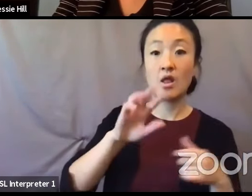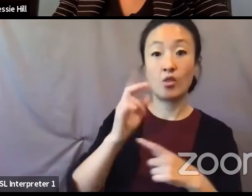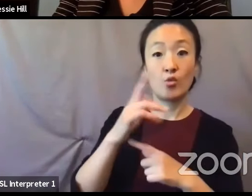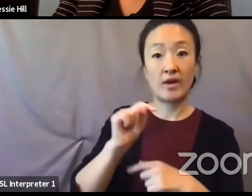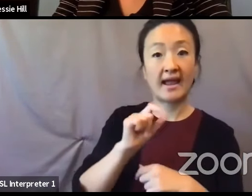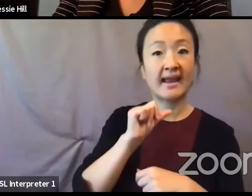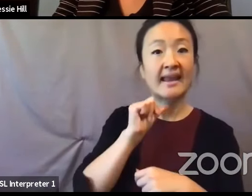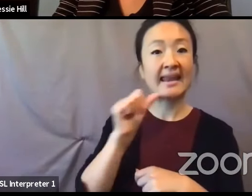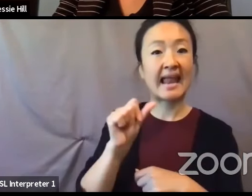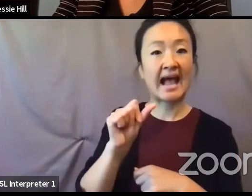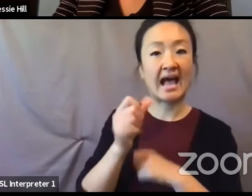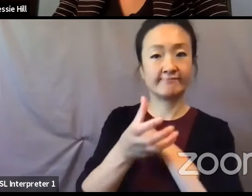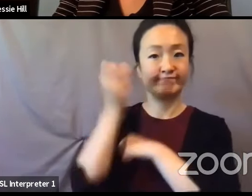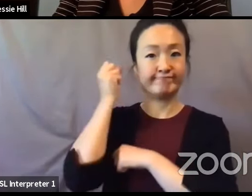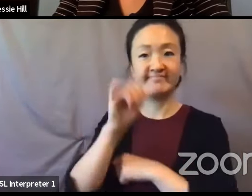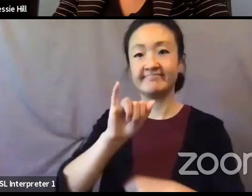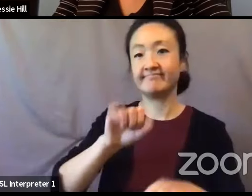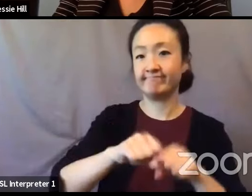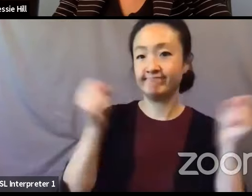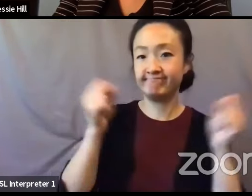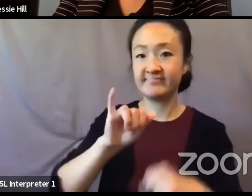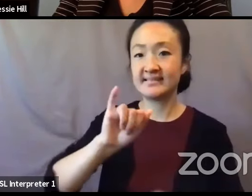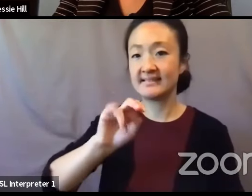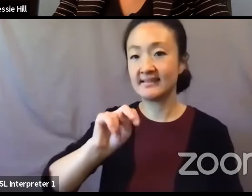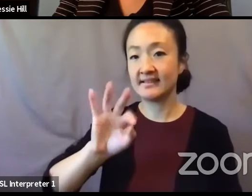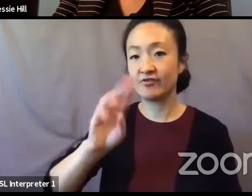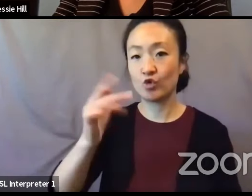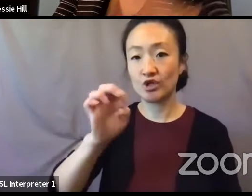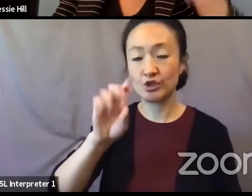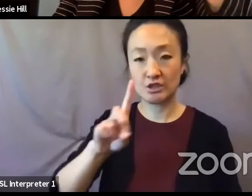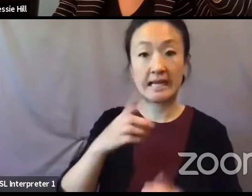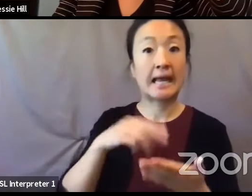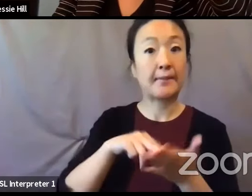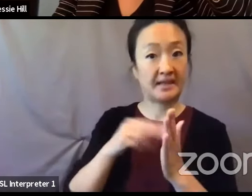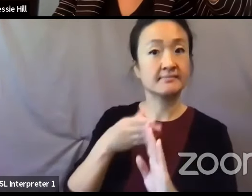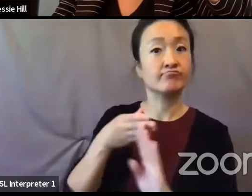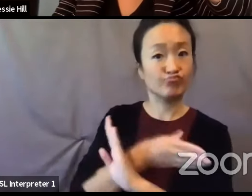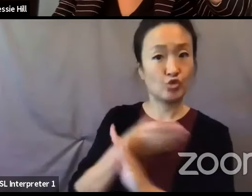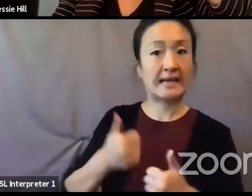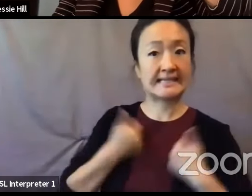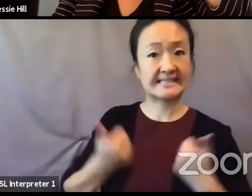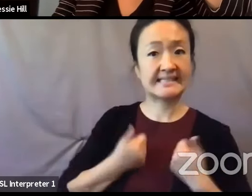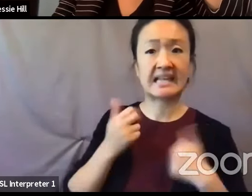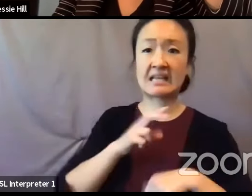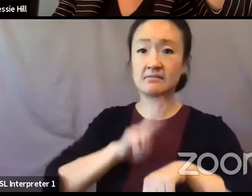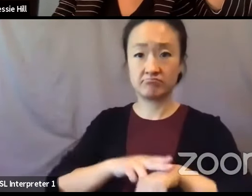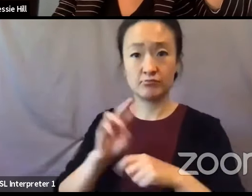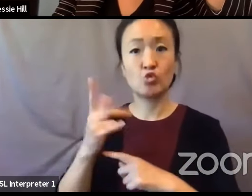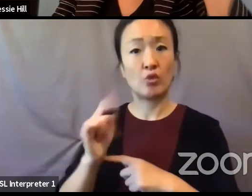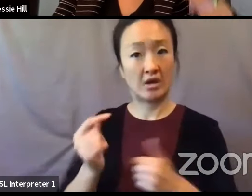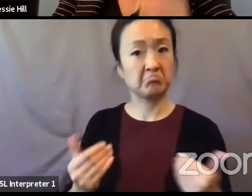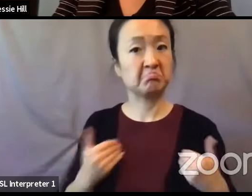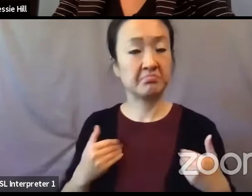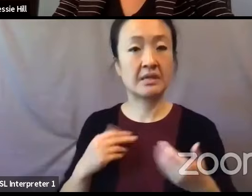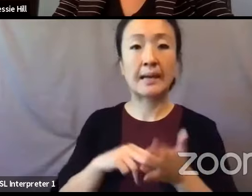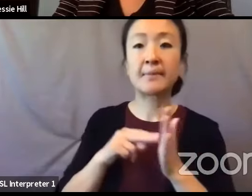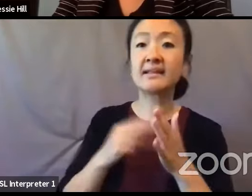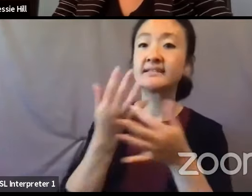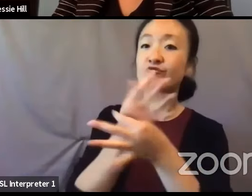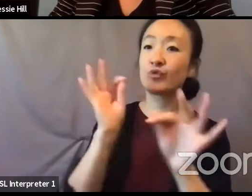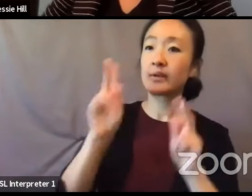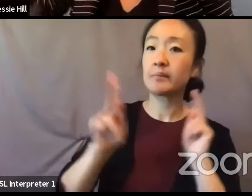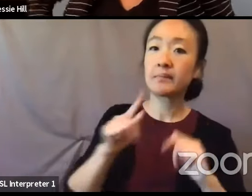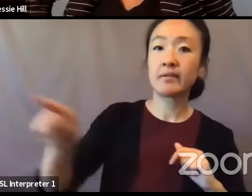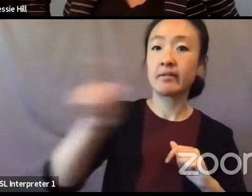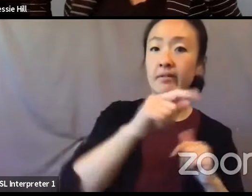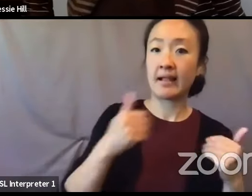being infringed meant that the right was a pre-existing natural right. And the idea there is that free people have the right